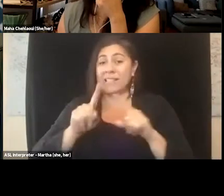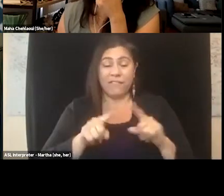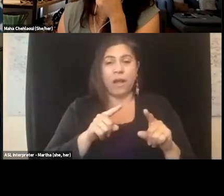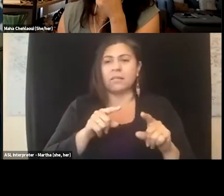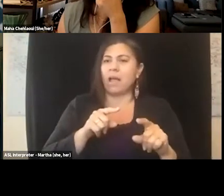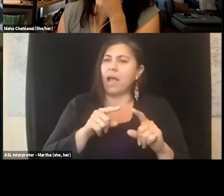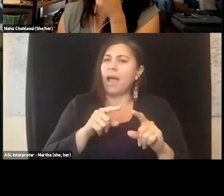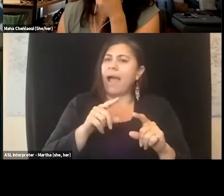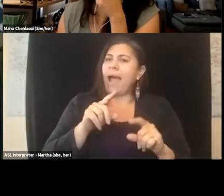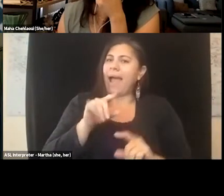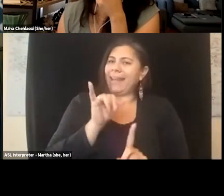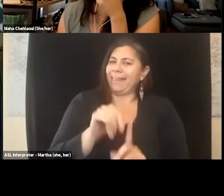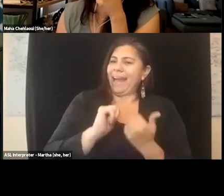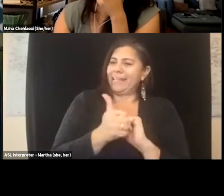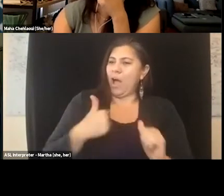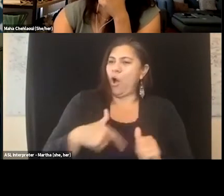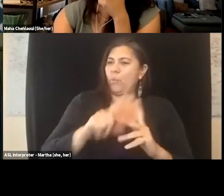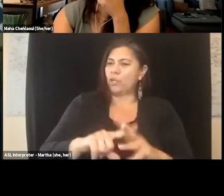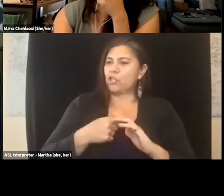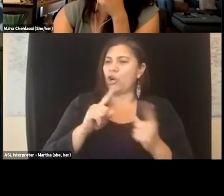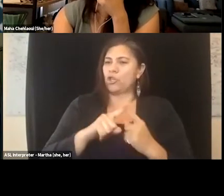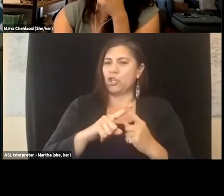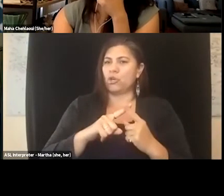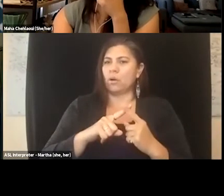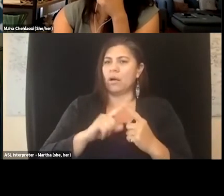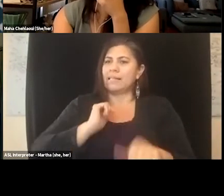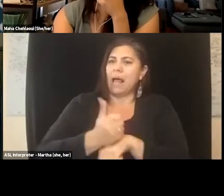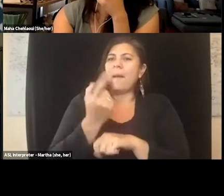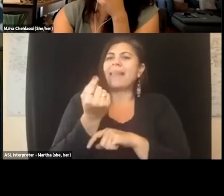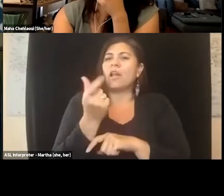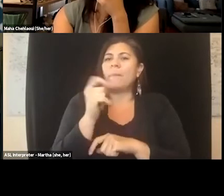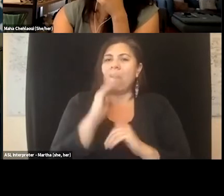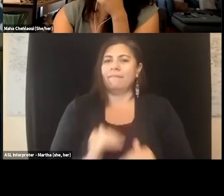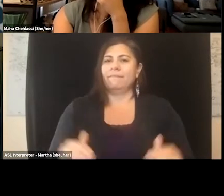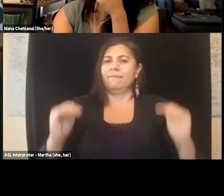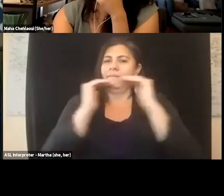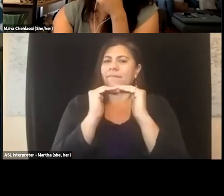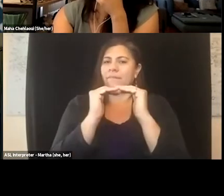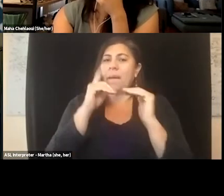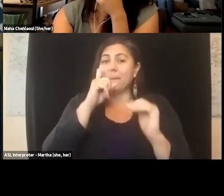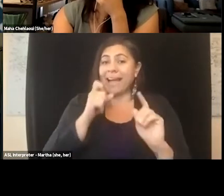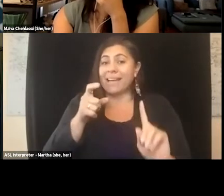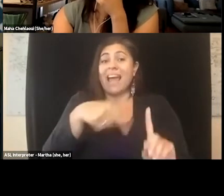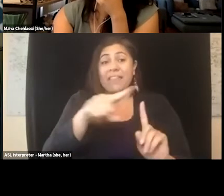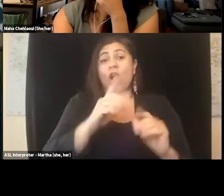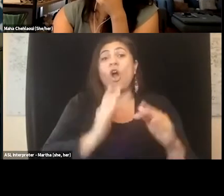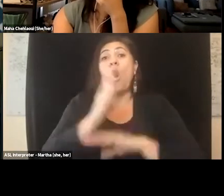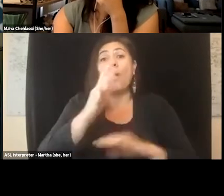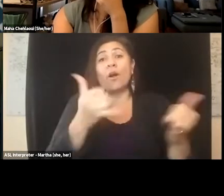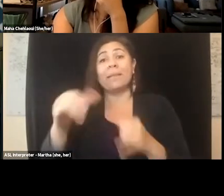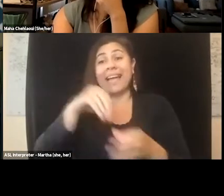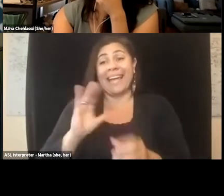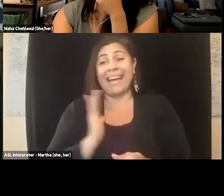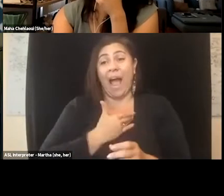that's kind of how we start to create a little bit of equity, because they are playing, they are, it's 100% right. They are playing, overplaying in our space. We only have 10